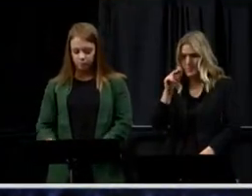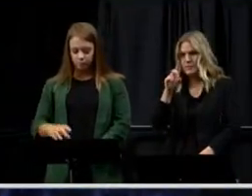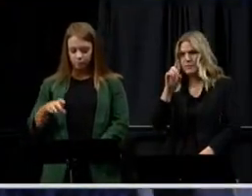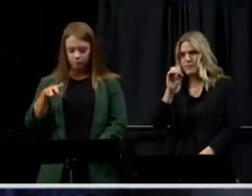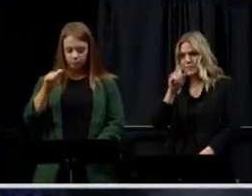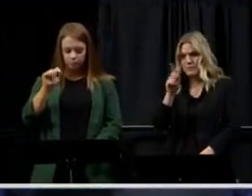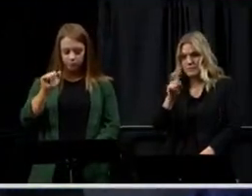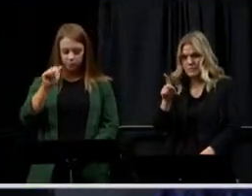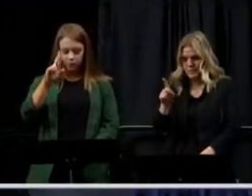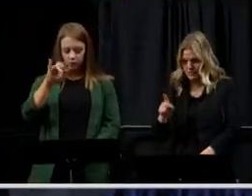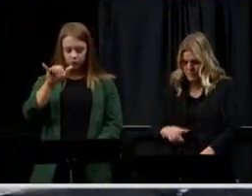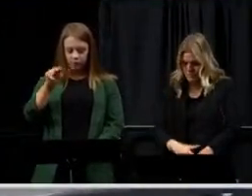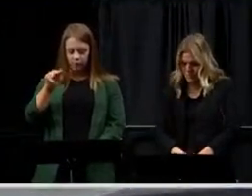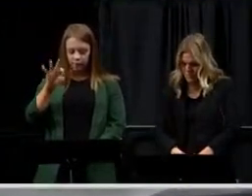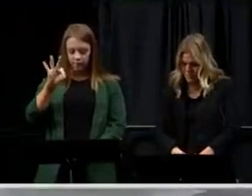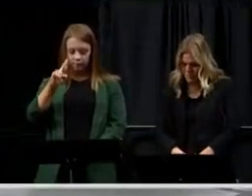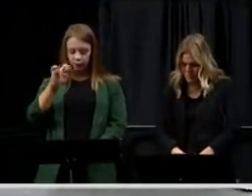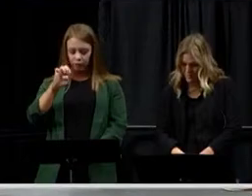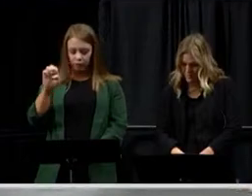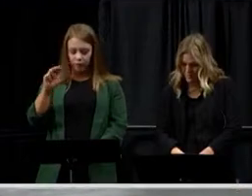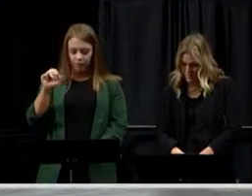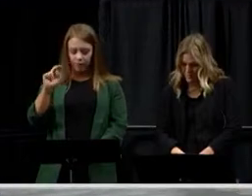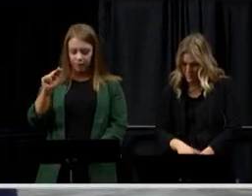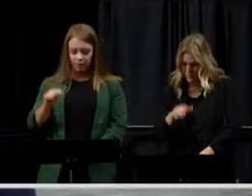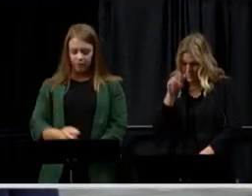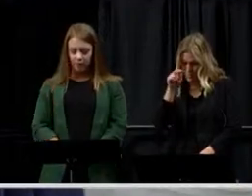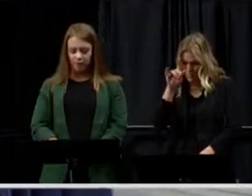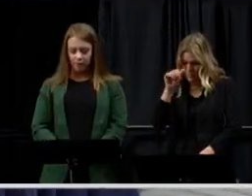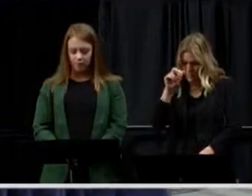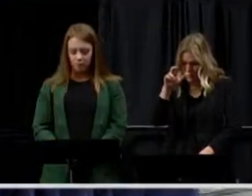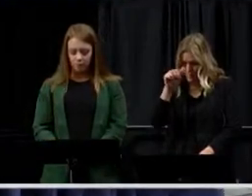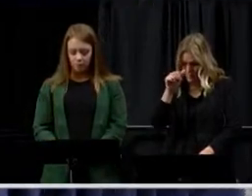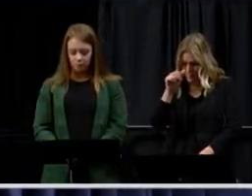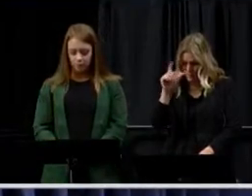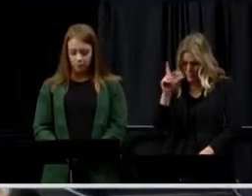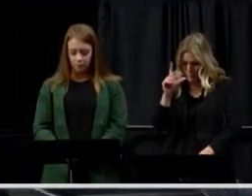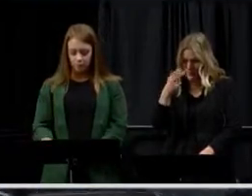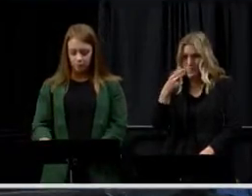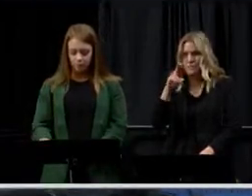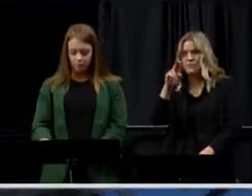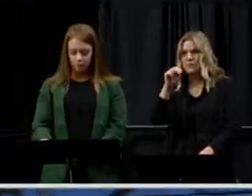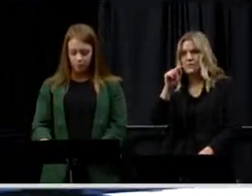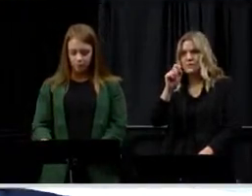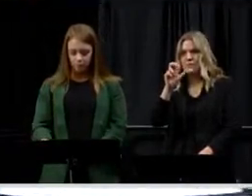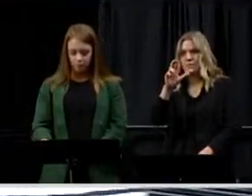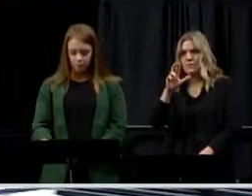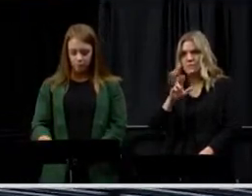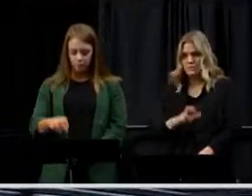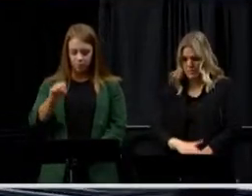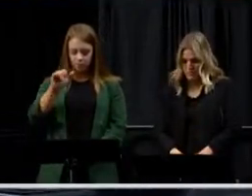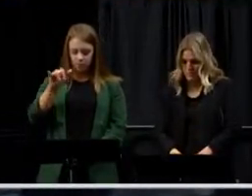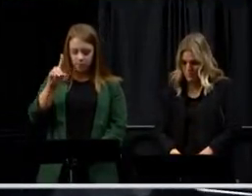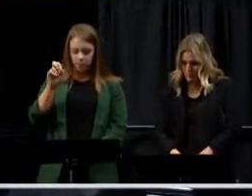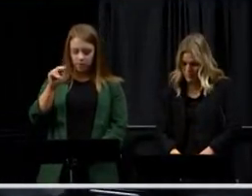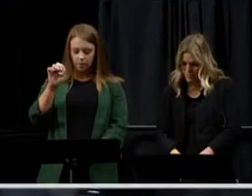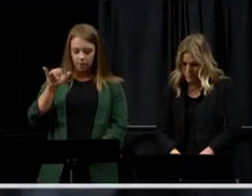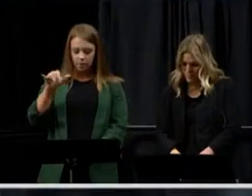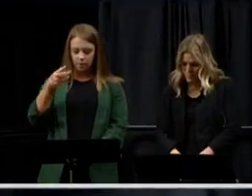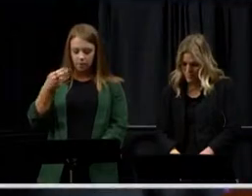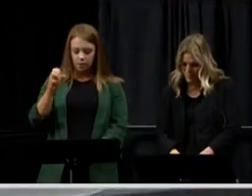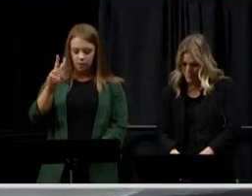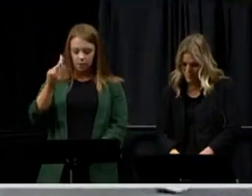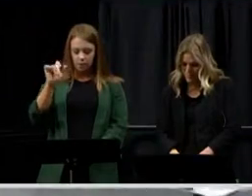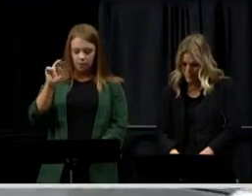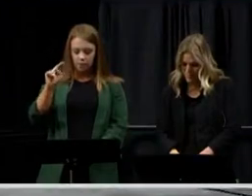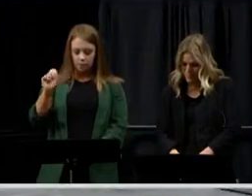Taryn Denise Freeman. Kiera Lachey Hunter. Sydney Nicole